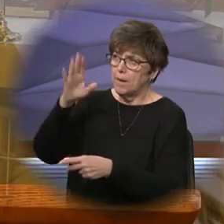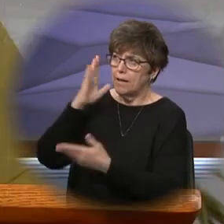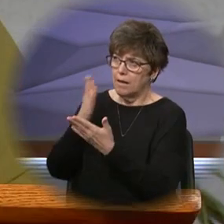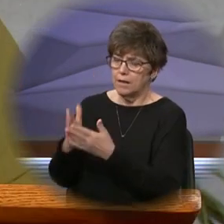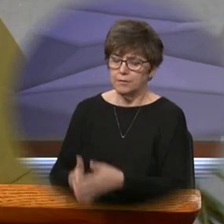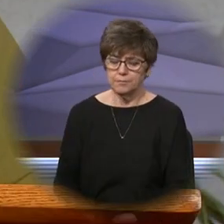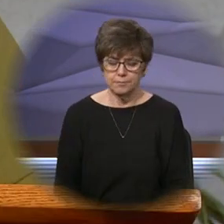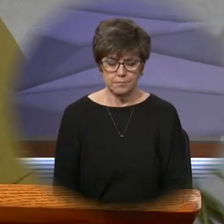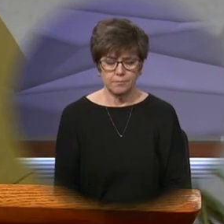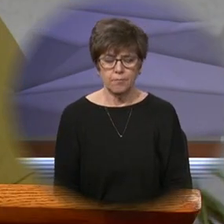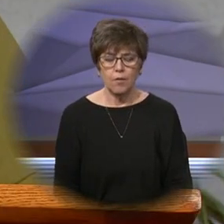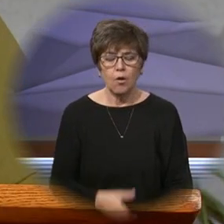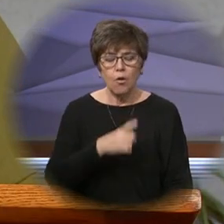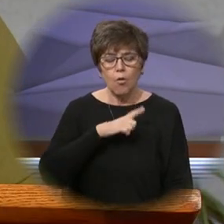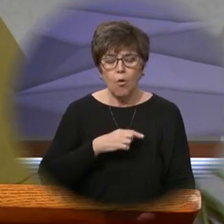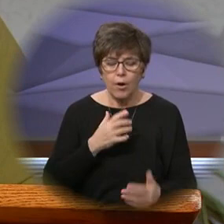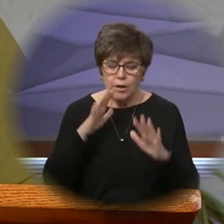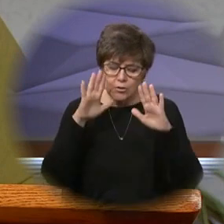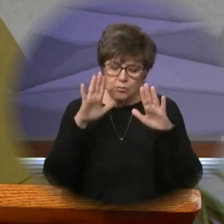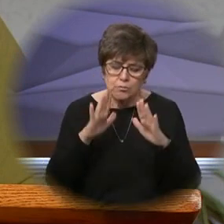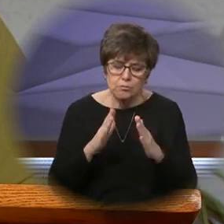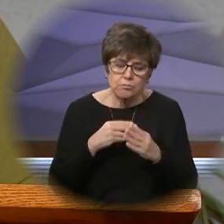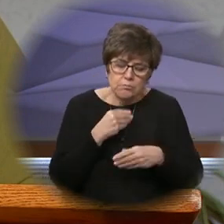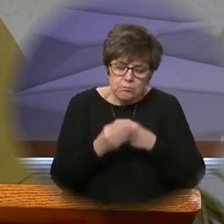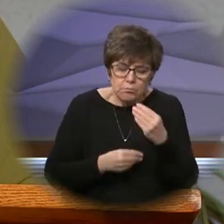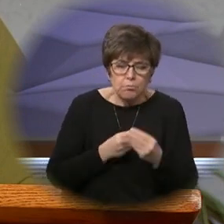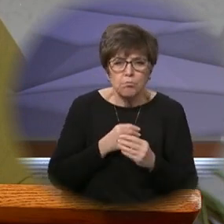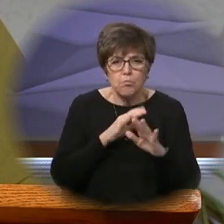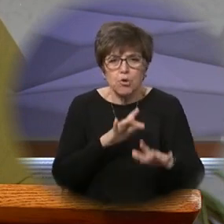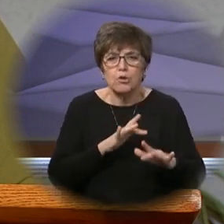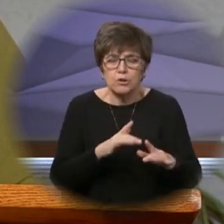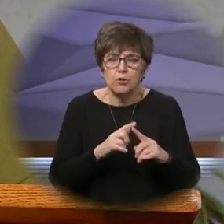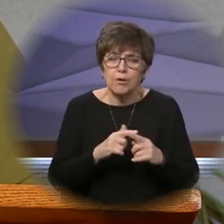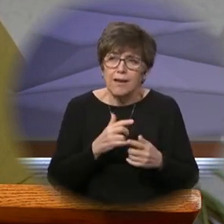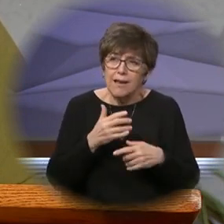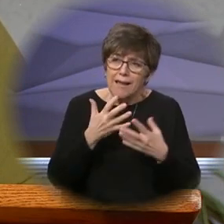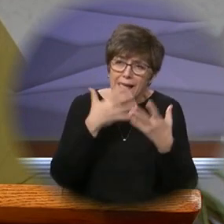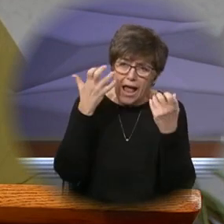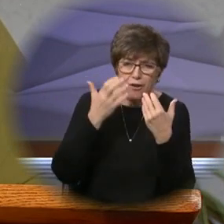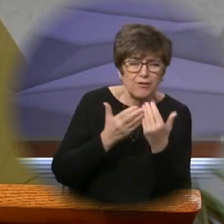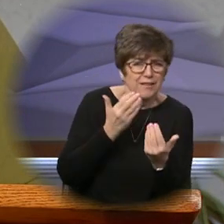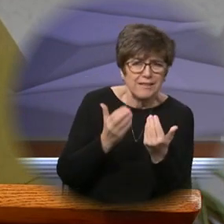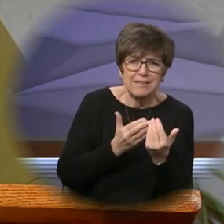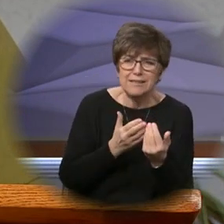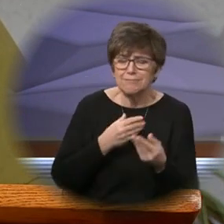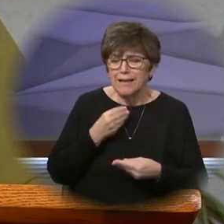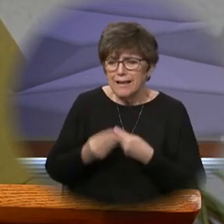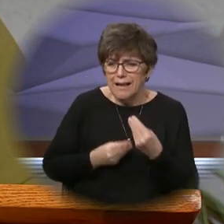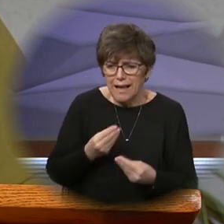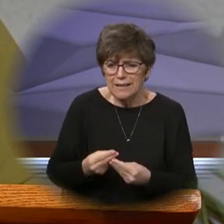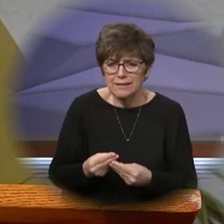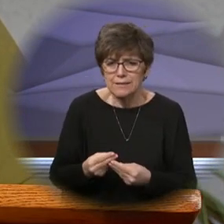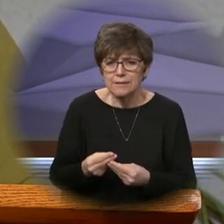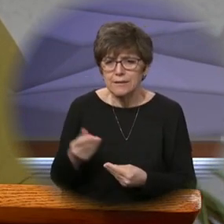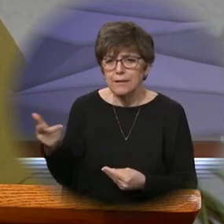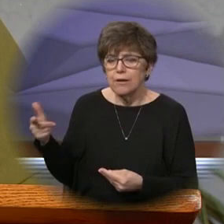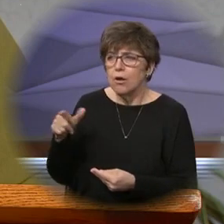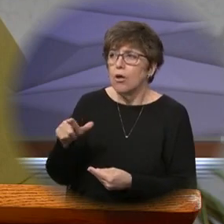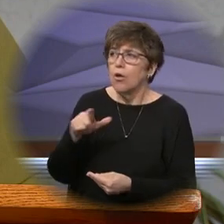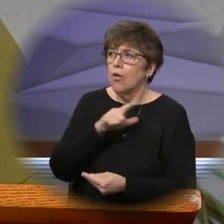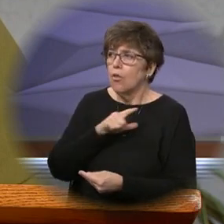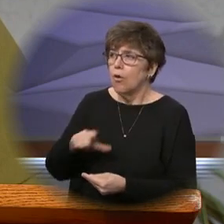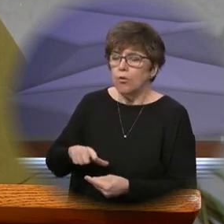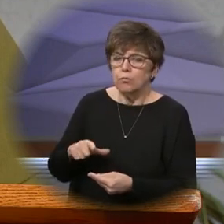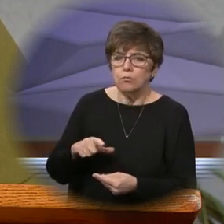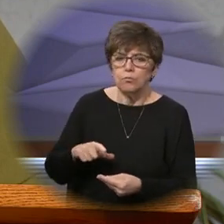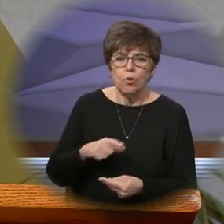I will praise your name forever, my King and my God. The Lord is gracious and merciful, slow to anger and of great kindness. The Lord is